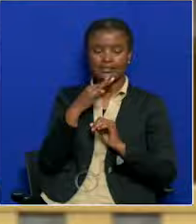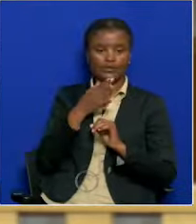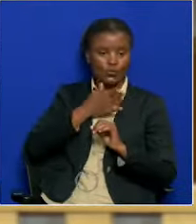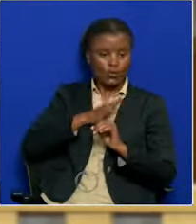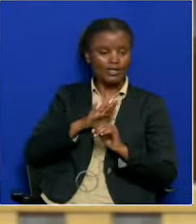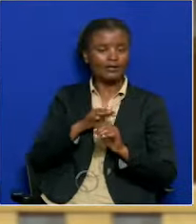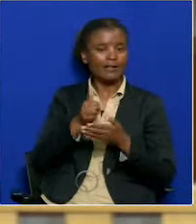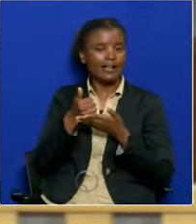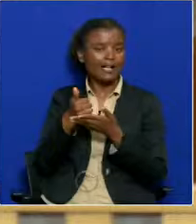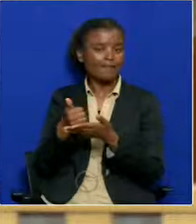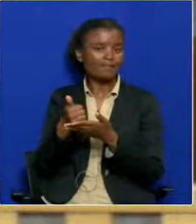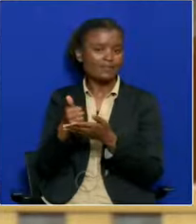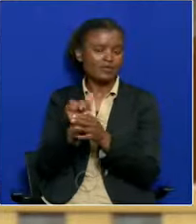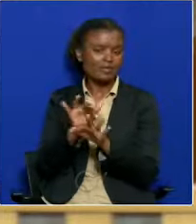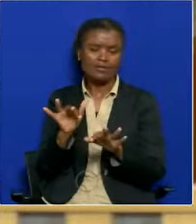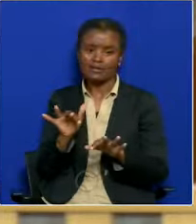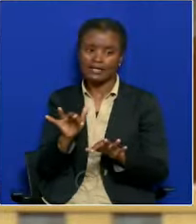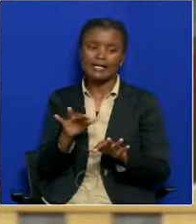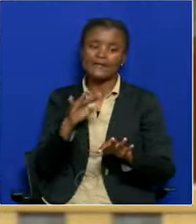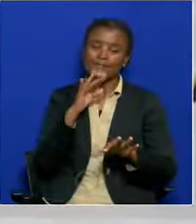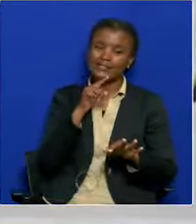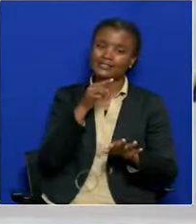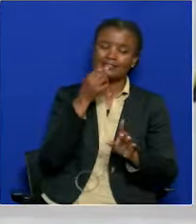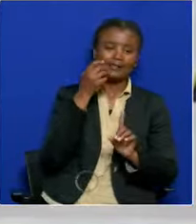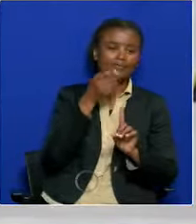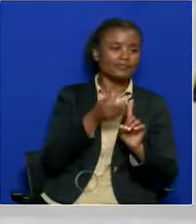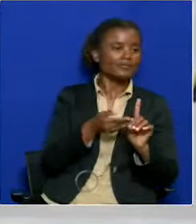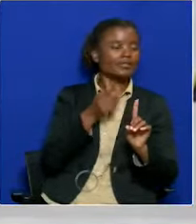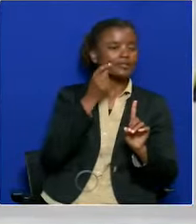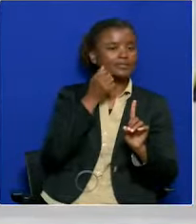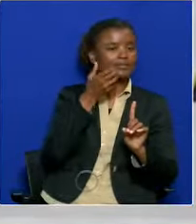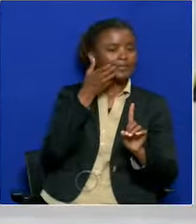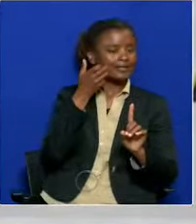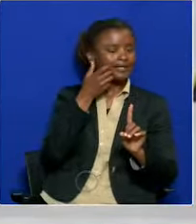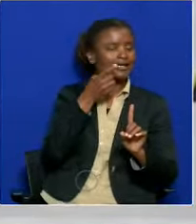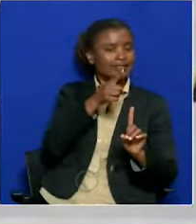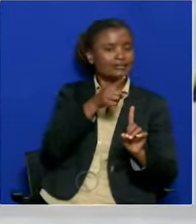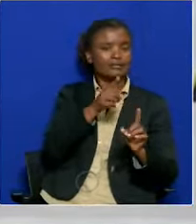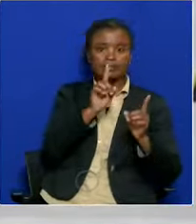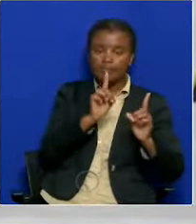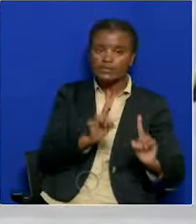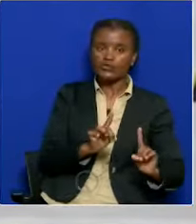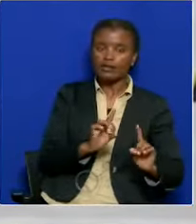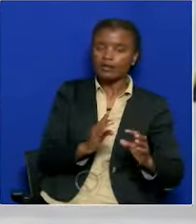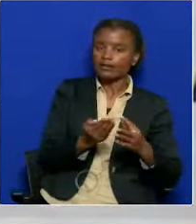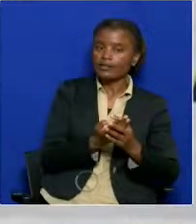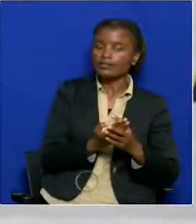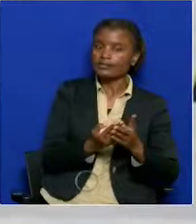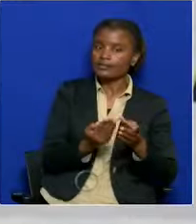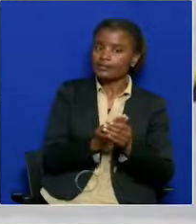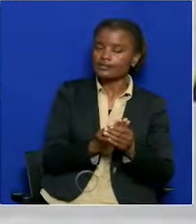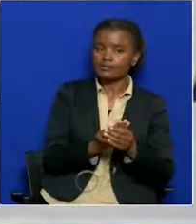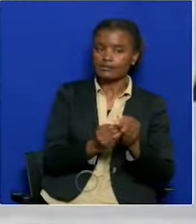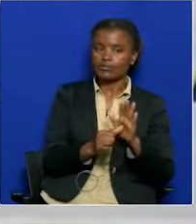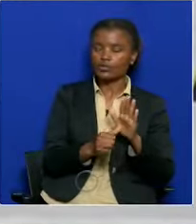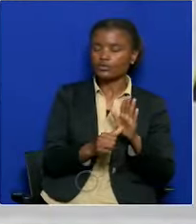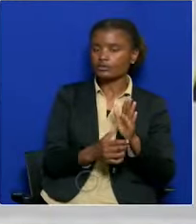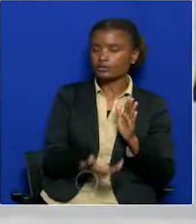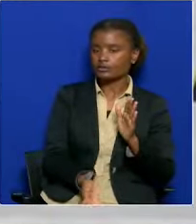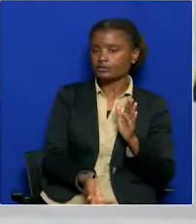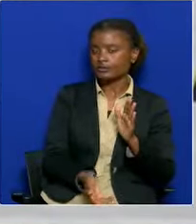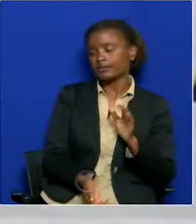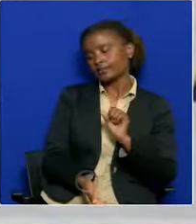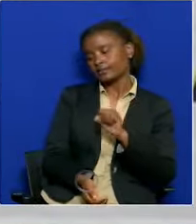case. Can you see how that picture emerges? Yeah, although I have a different view, I see